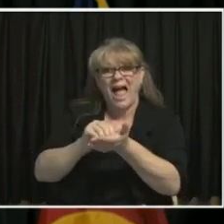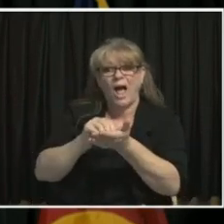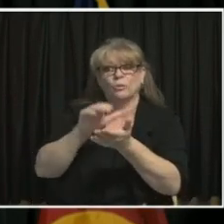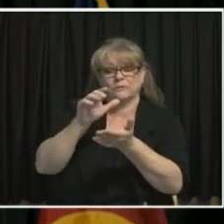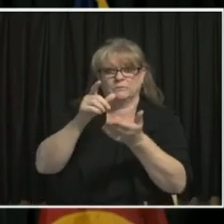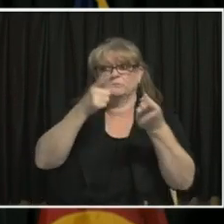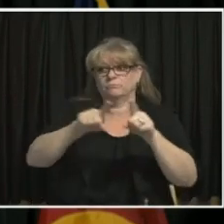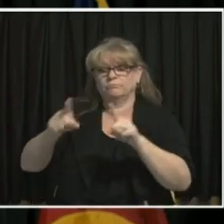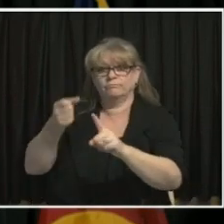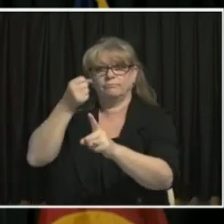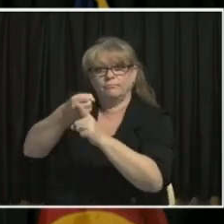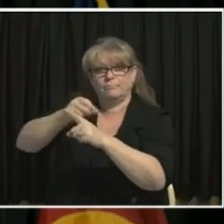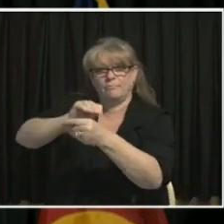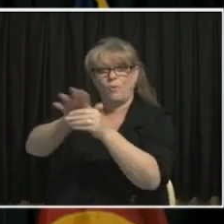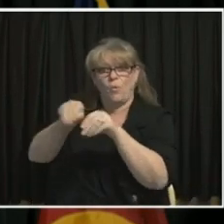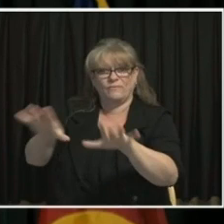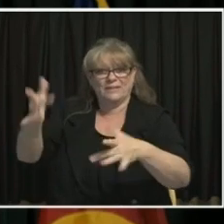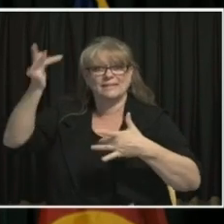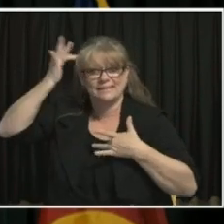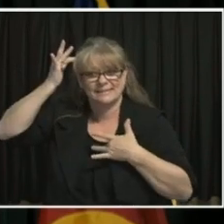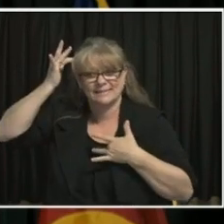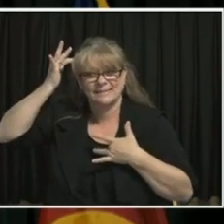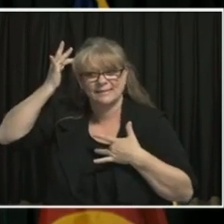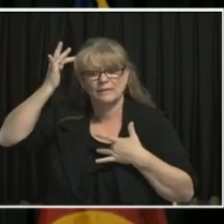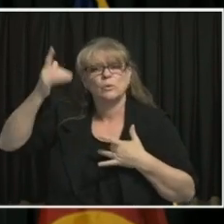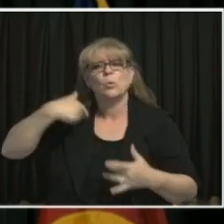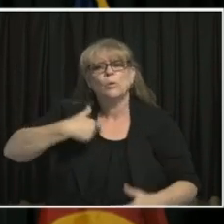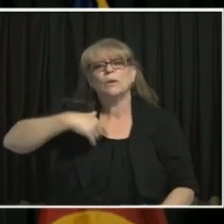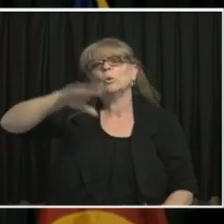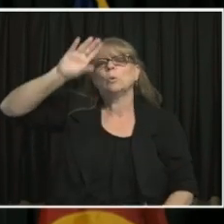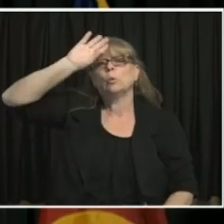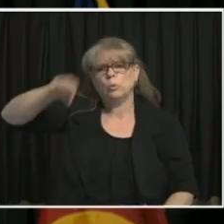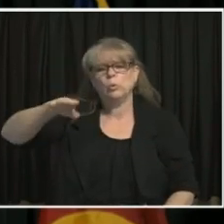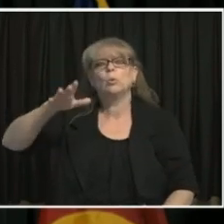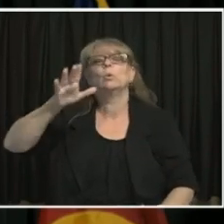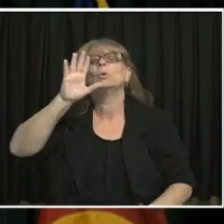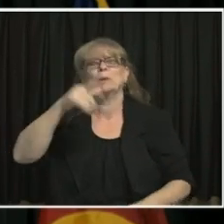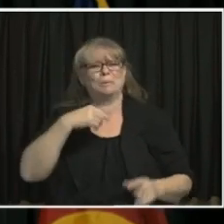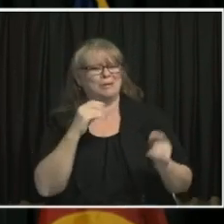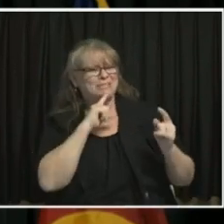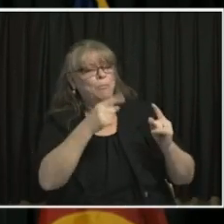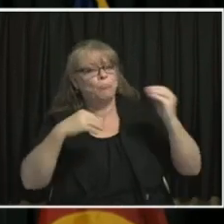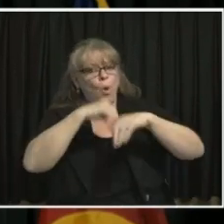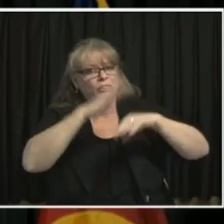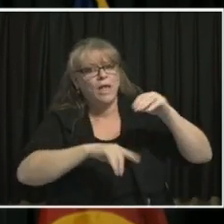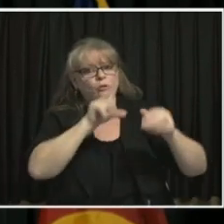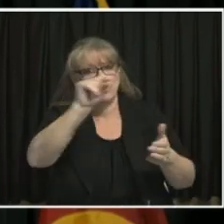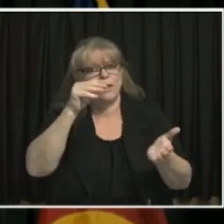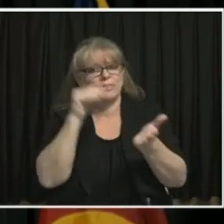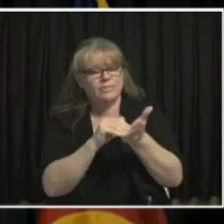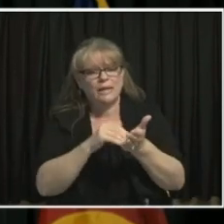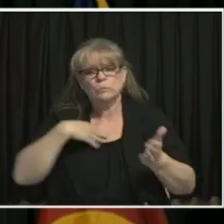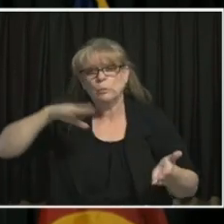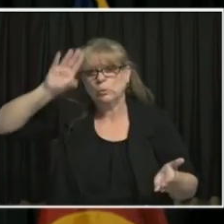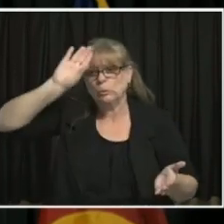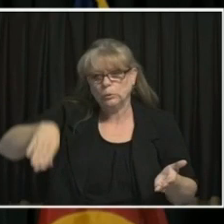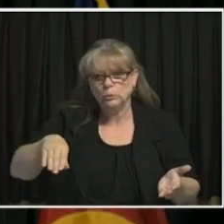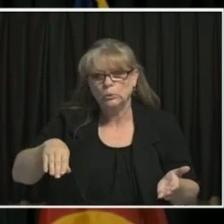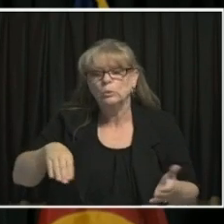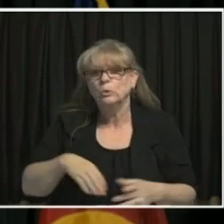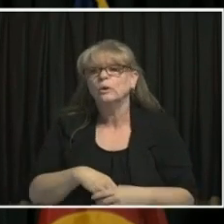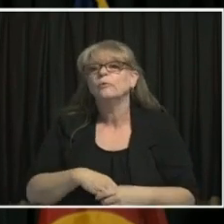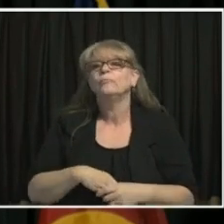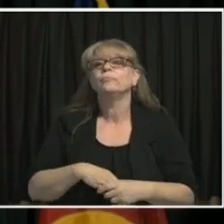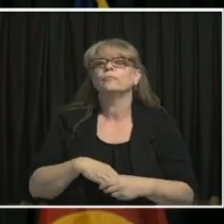positive cases is several times that, right? Those are the diagnosed cases using the criteria we have in the testing. It's likely 2,